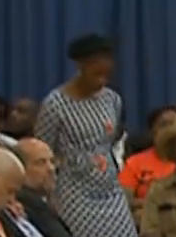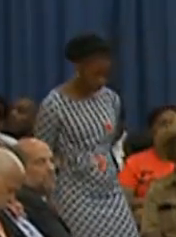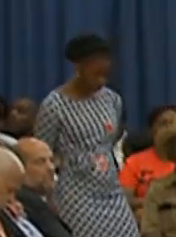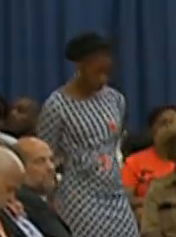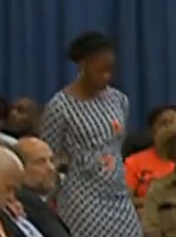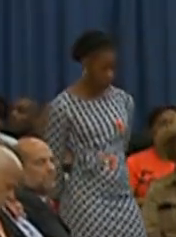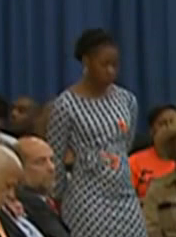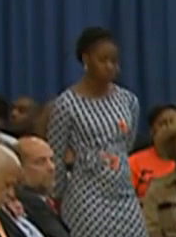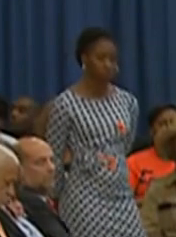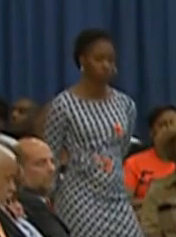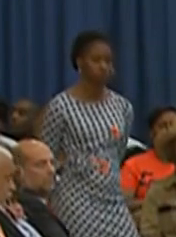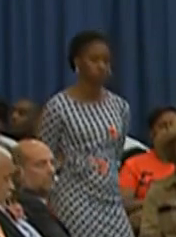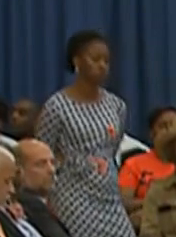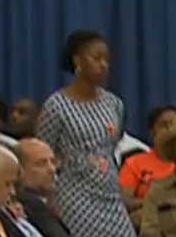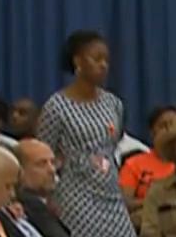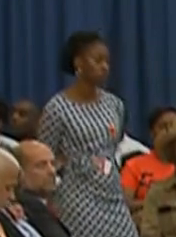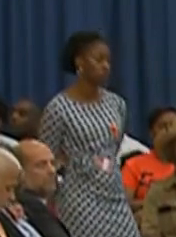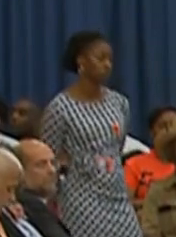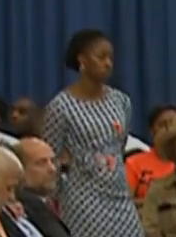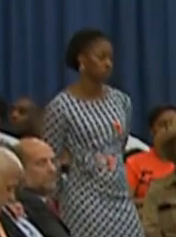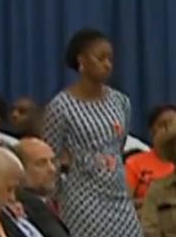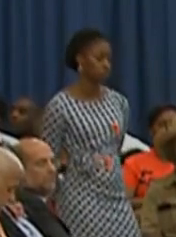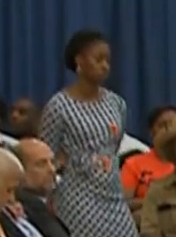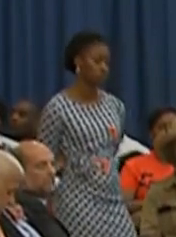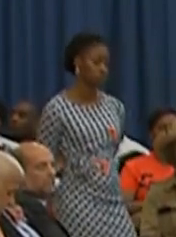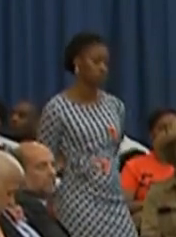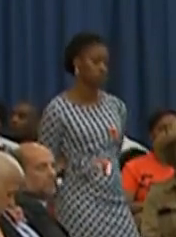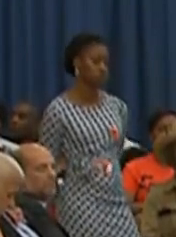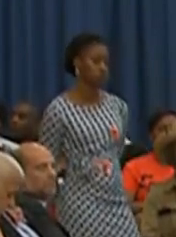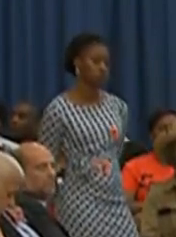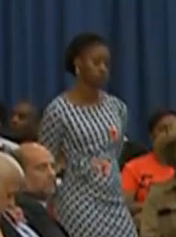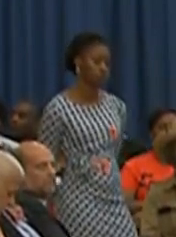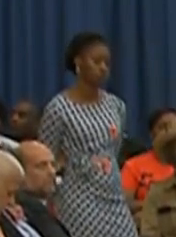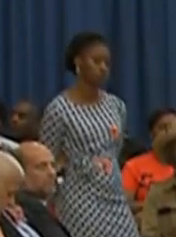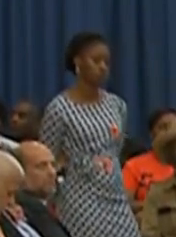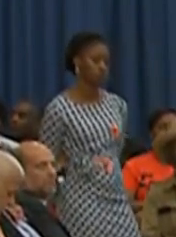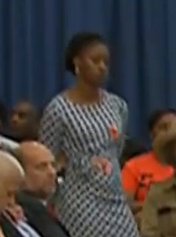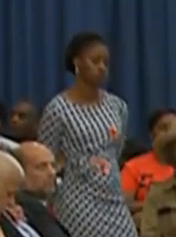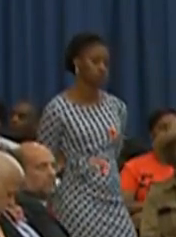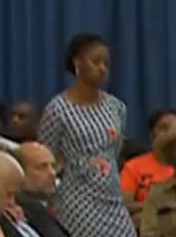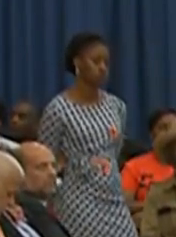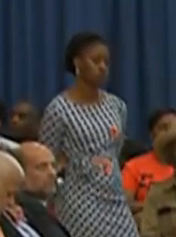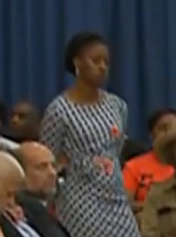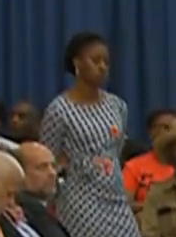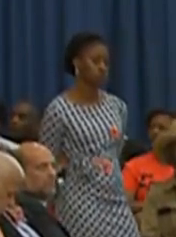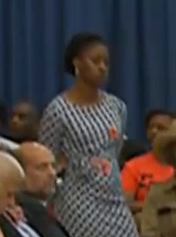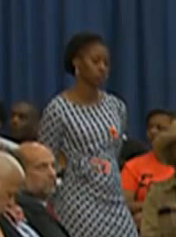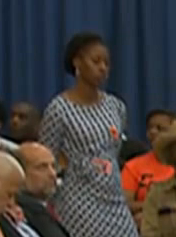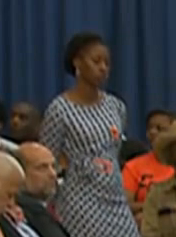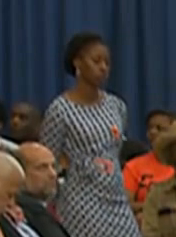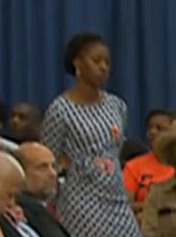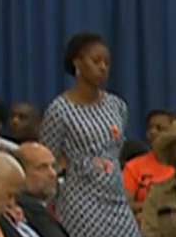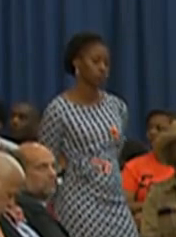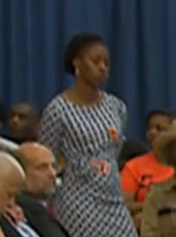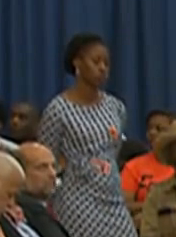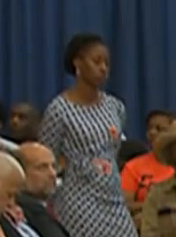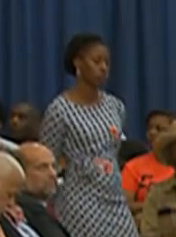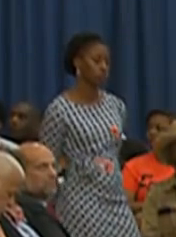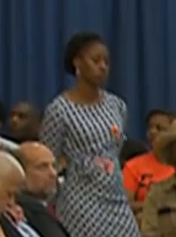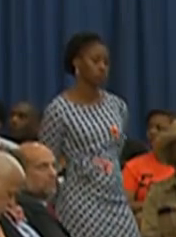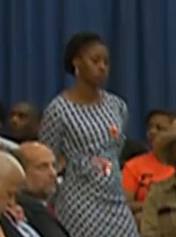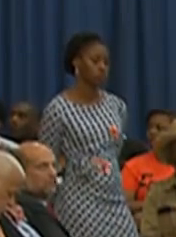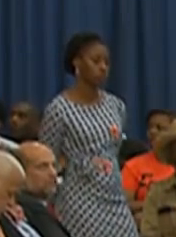the last few years. And it turns out that a lot of things that were done by the federal government and a lot of things that were done by our state government have actually